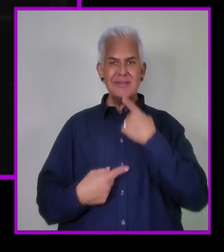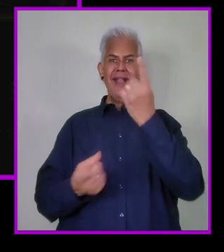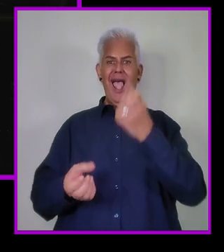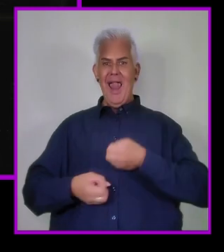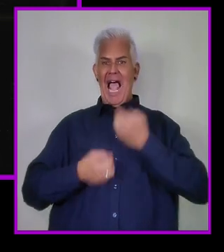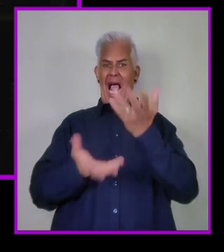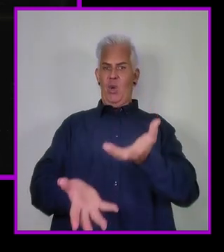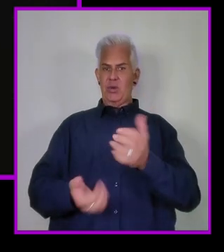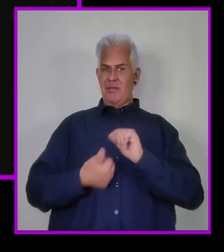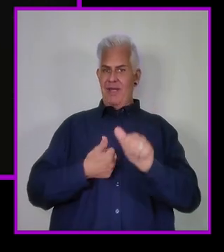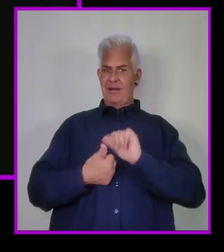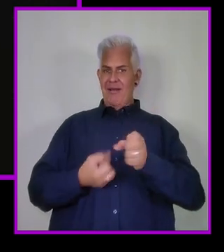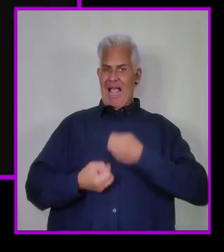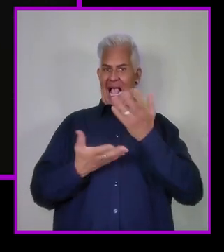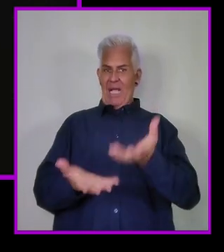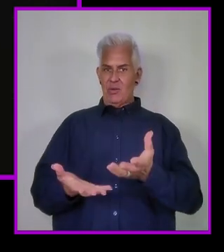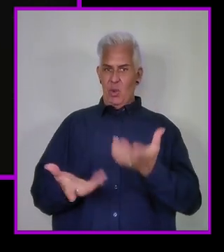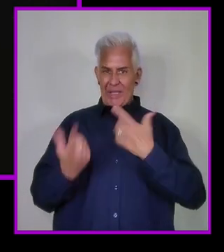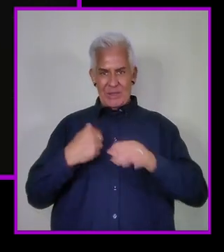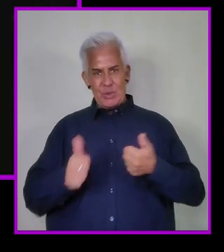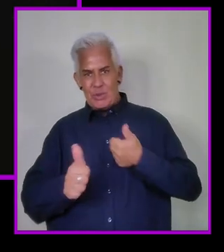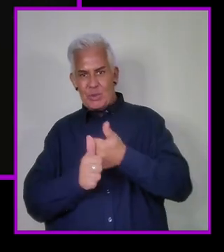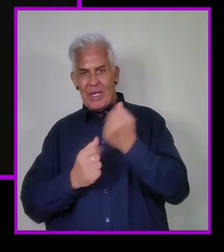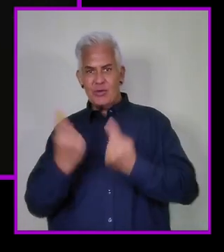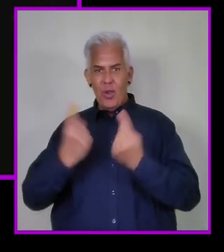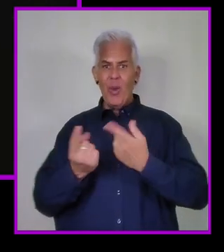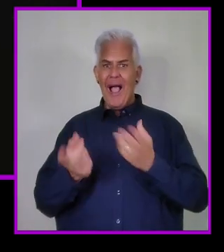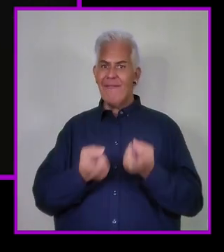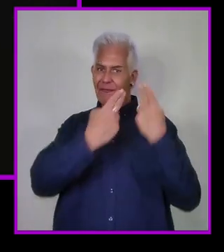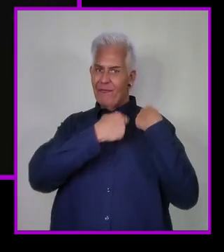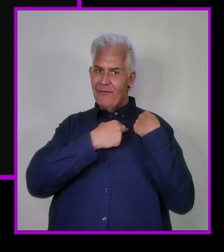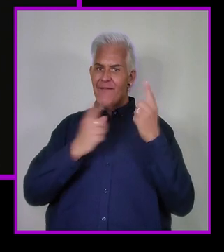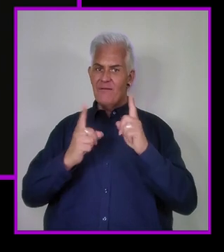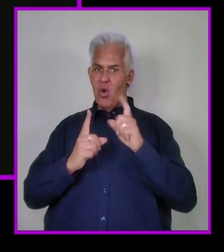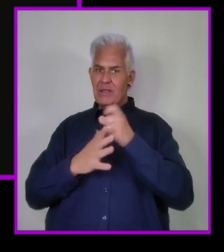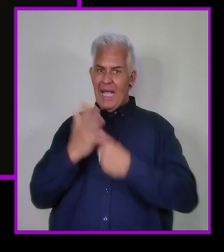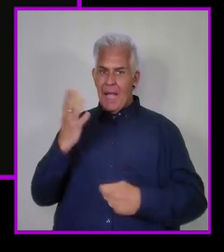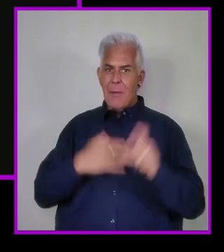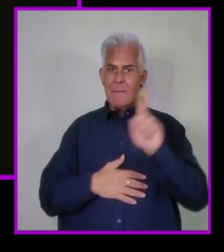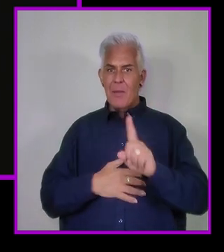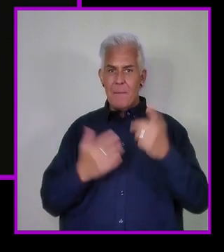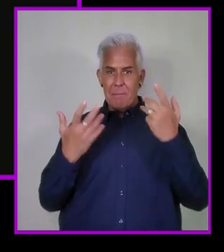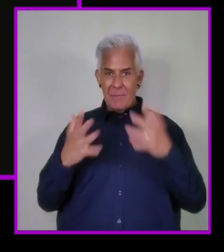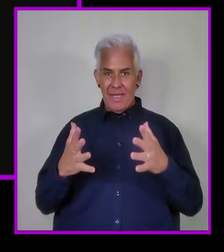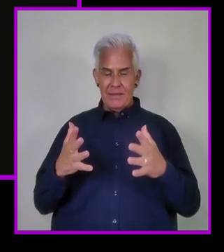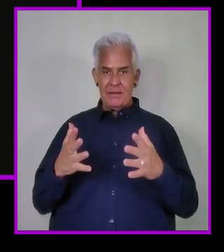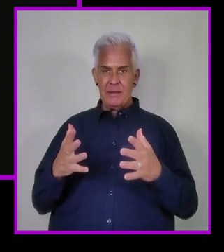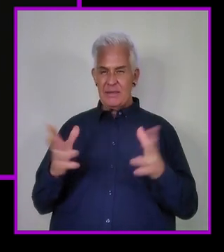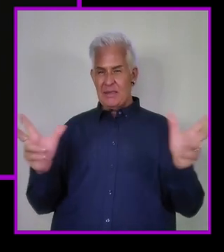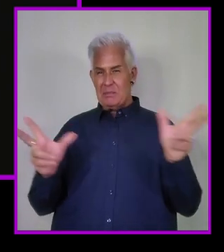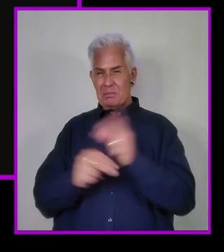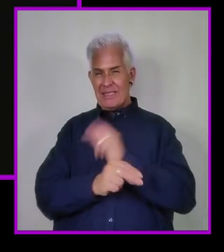it's time that we did all look out for each other. I think there's a duty of care for disabled people that's been, like, missing